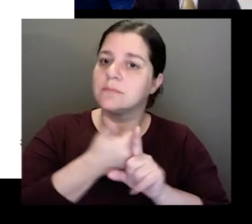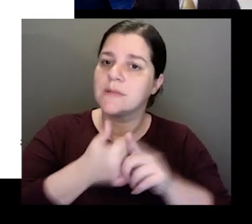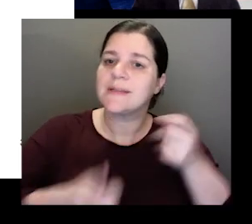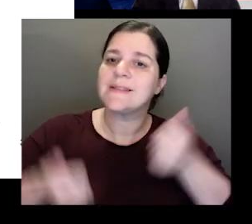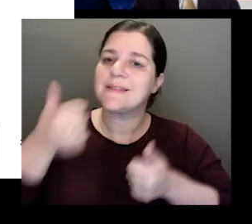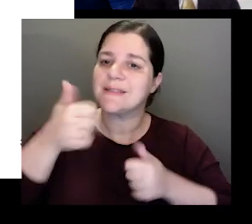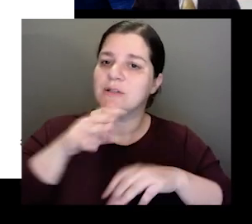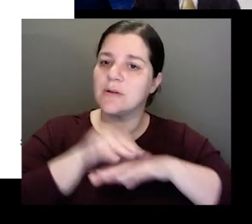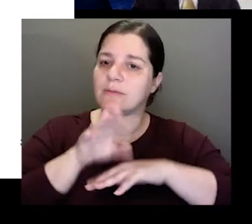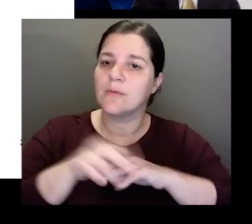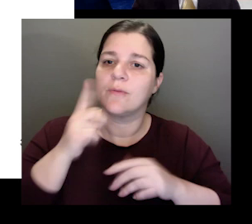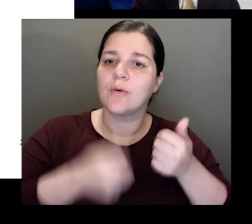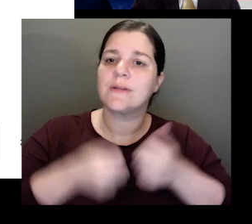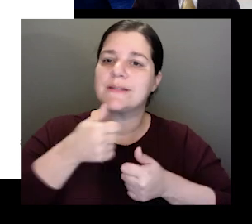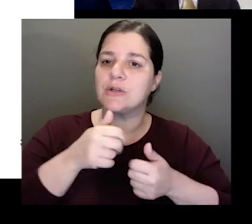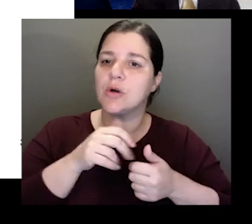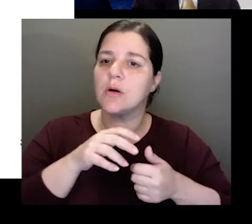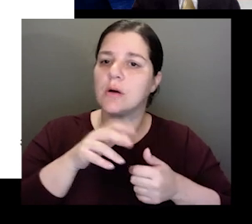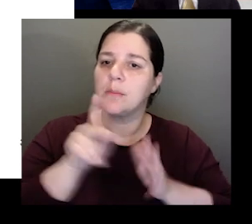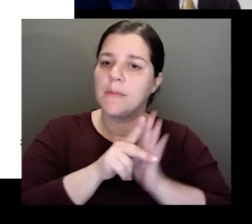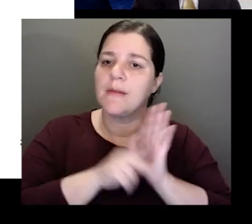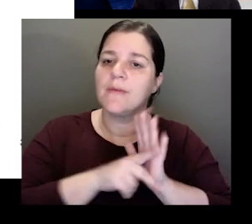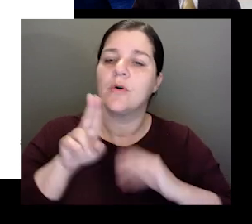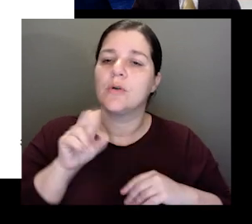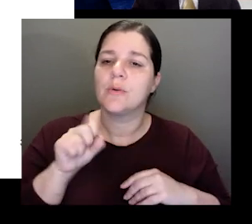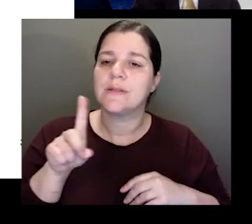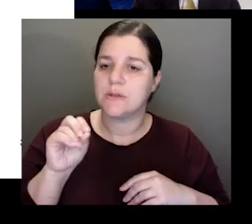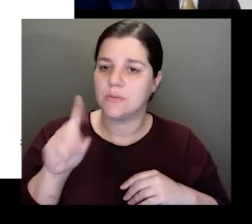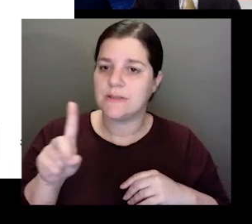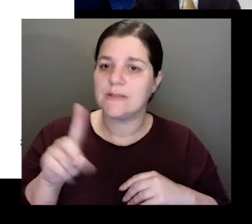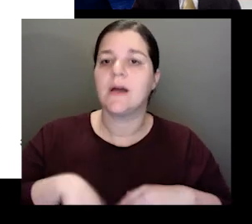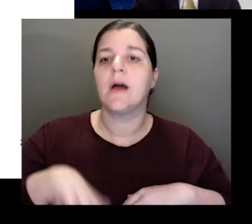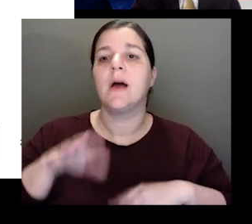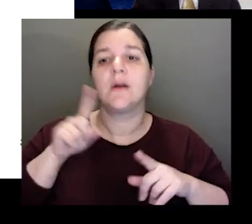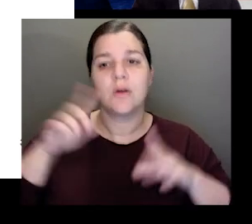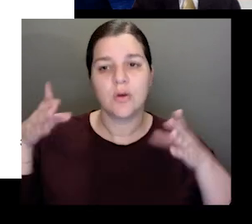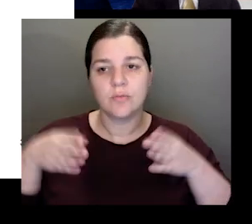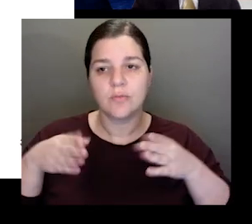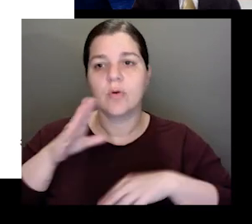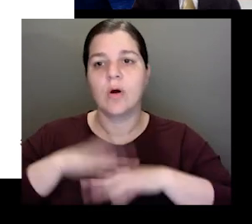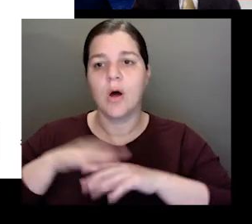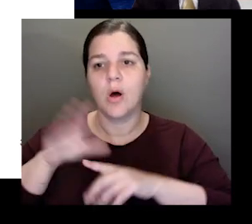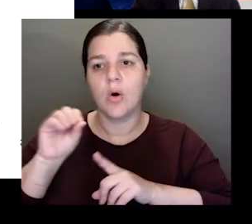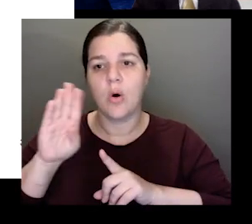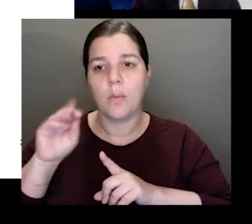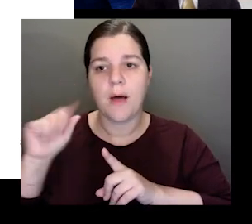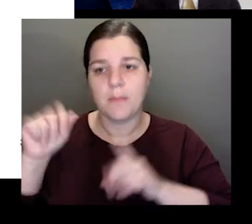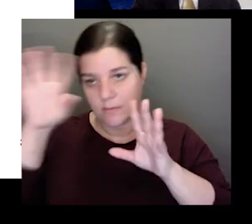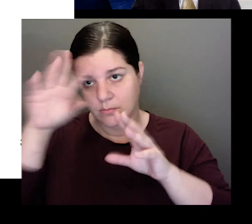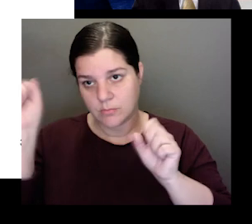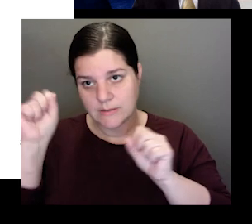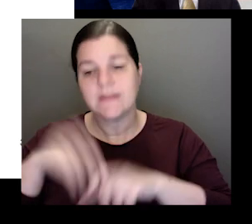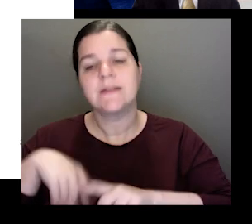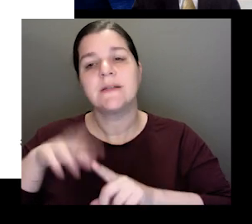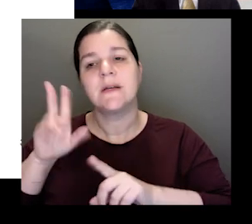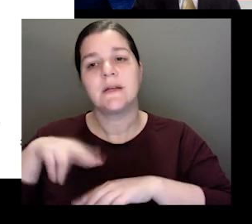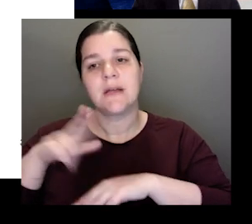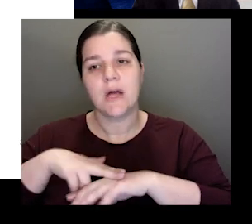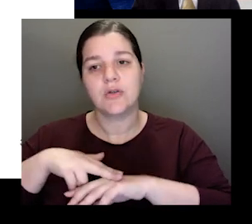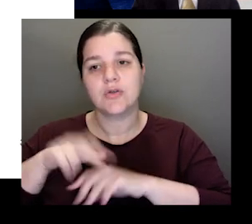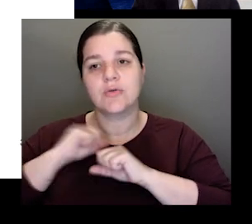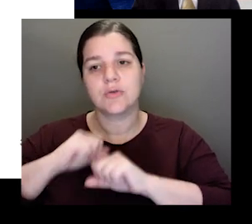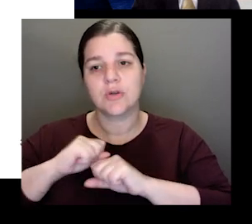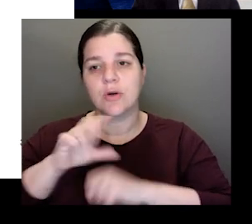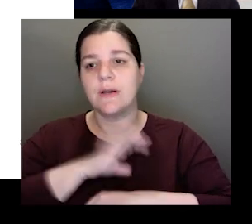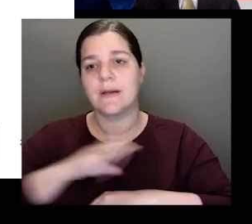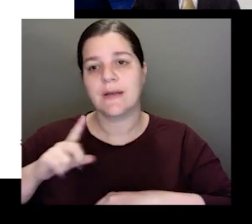for Cyber Policy in the U.S. Department of Defense, later serving on the Obama's administration National Security Council staff